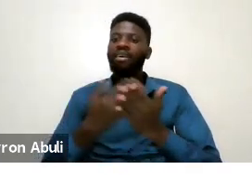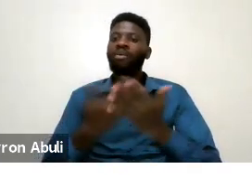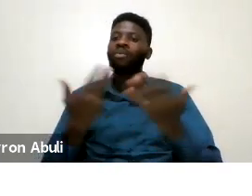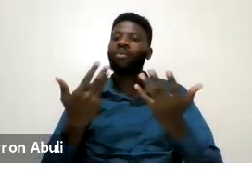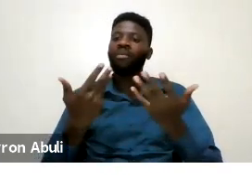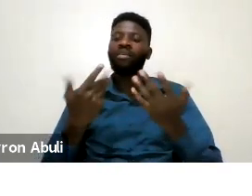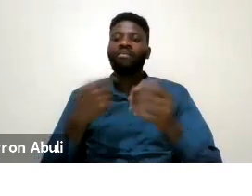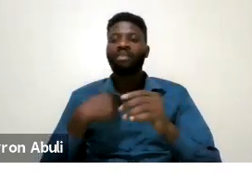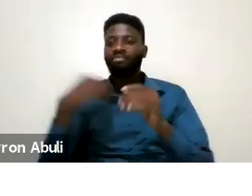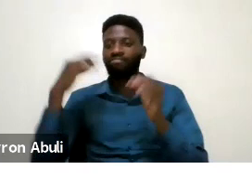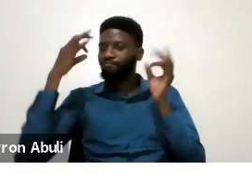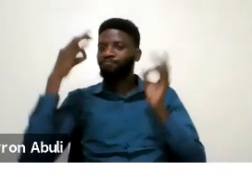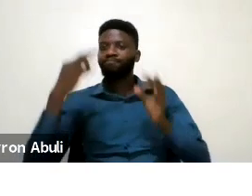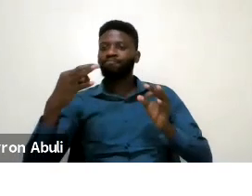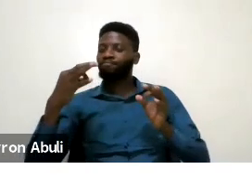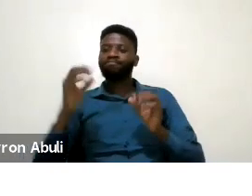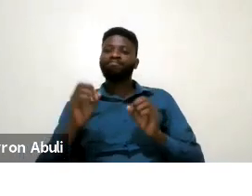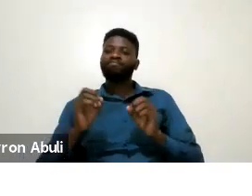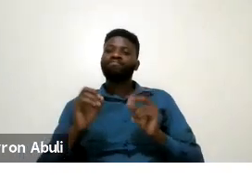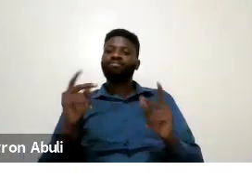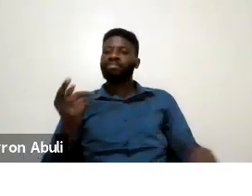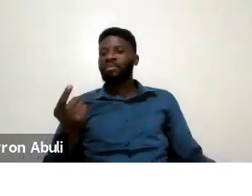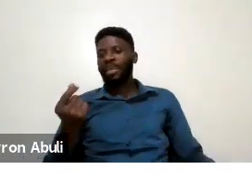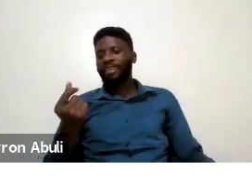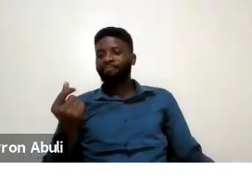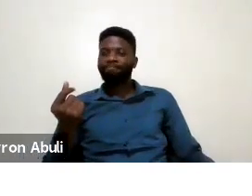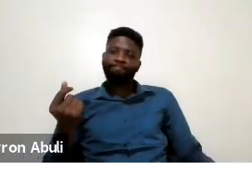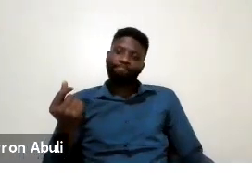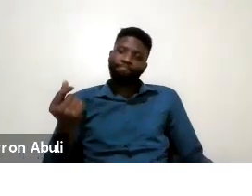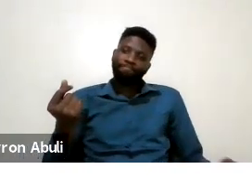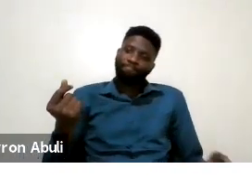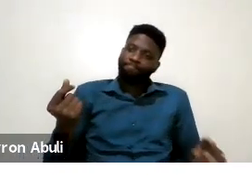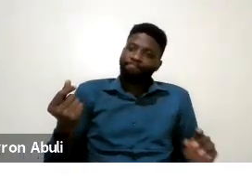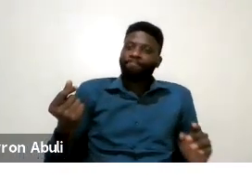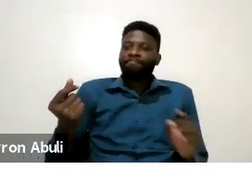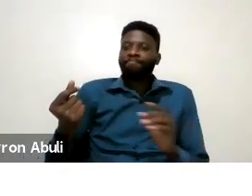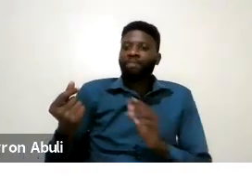to to that money and survive on my own.